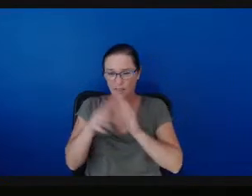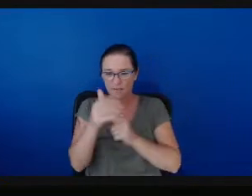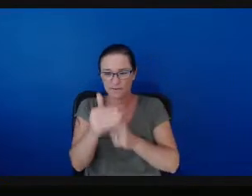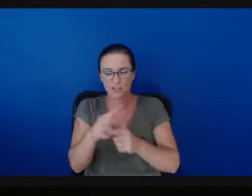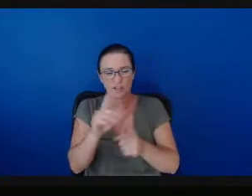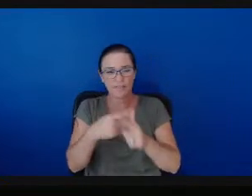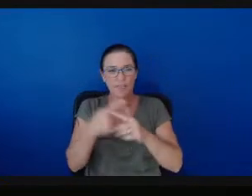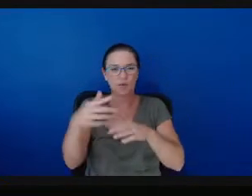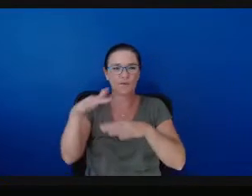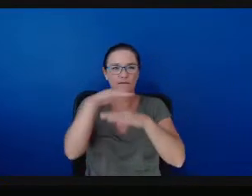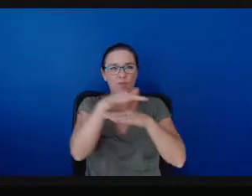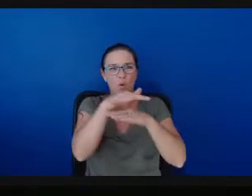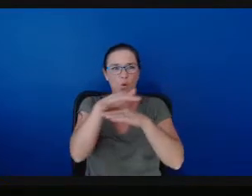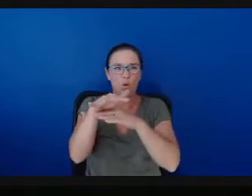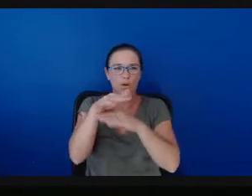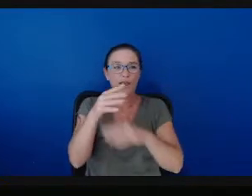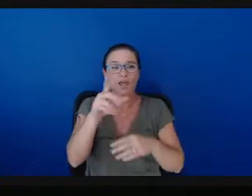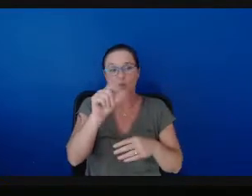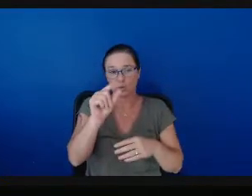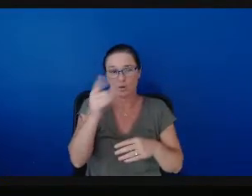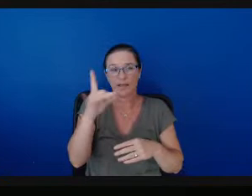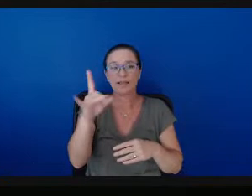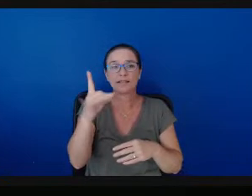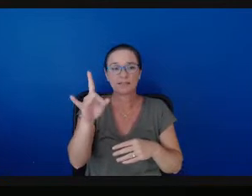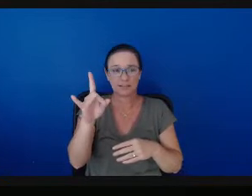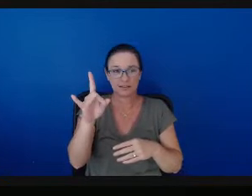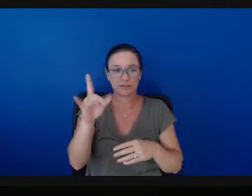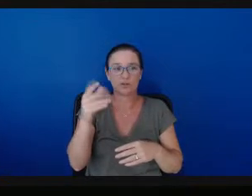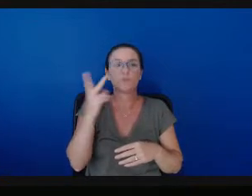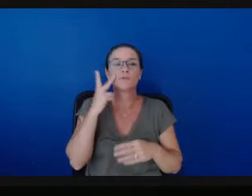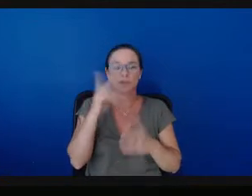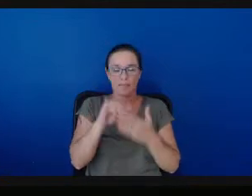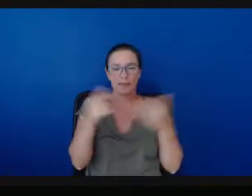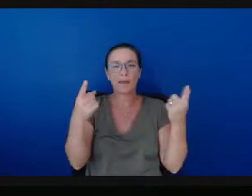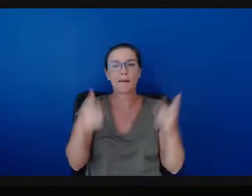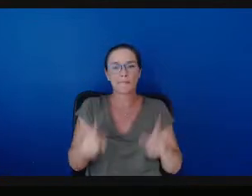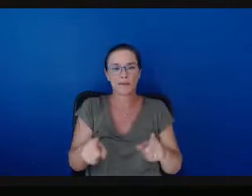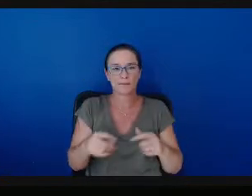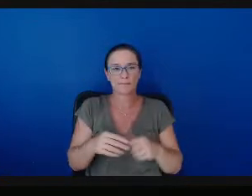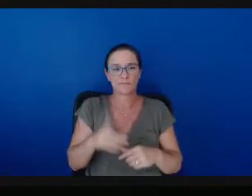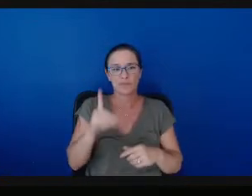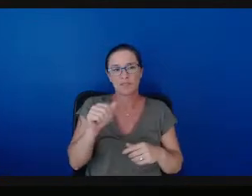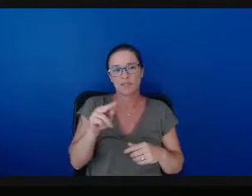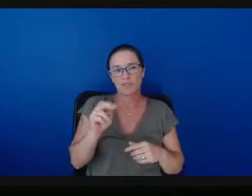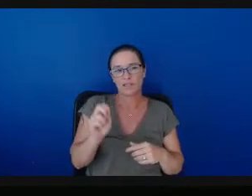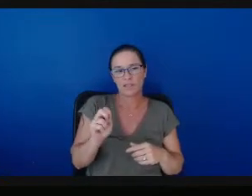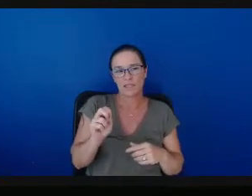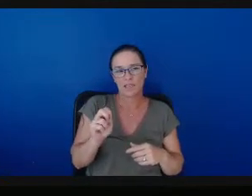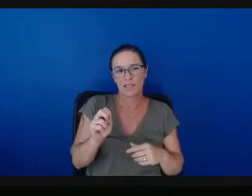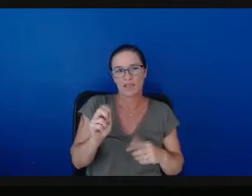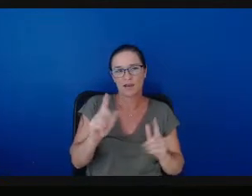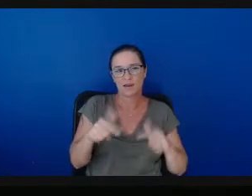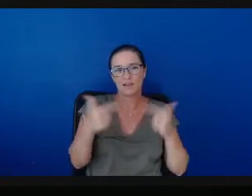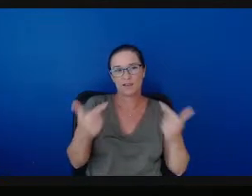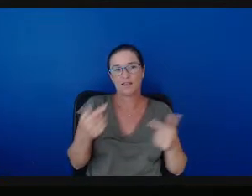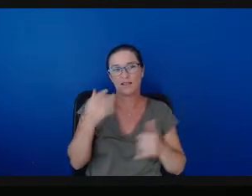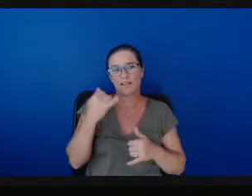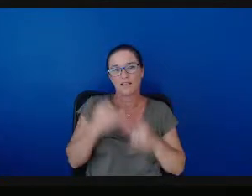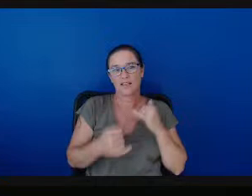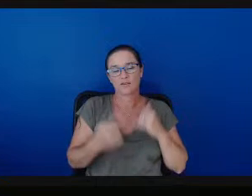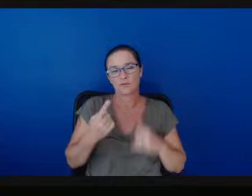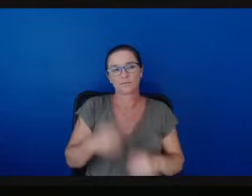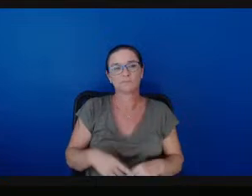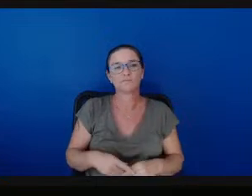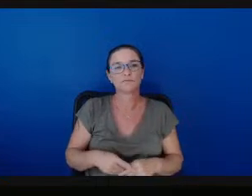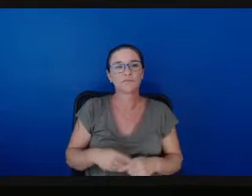Last time we had lava in the ocean was 2018. And we saw that. Dane, all you. That's my last question. I was going to say, even if that doesn't